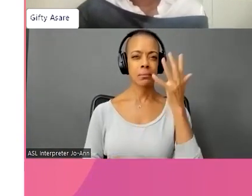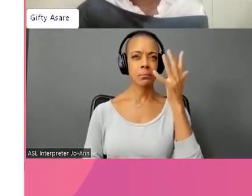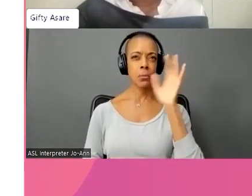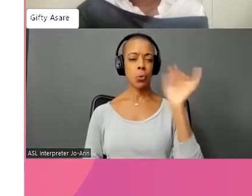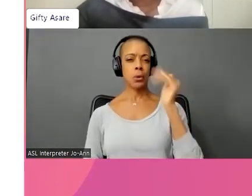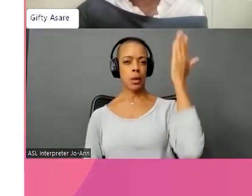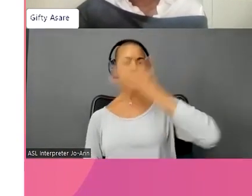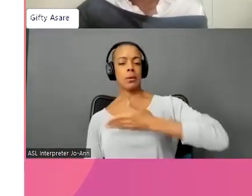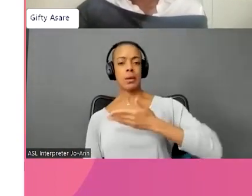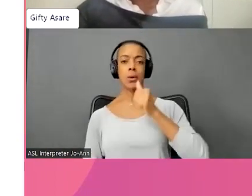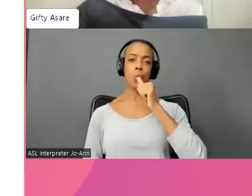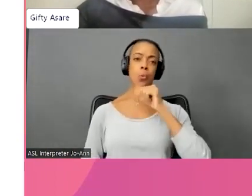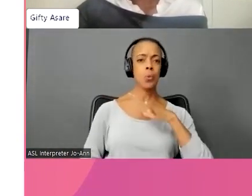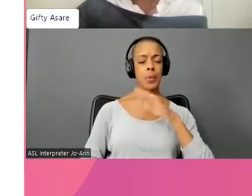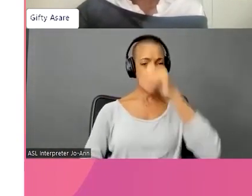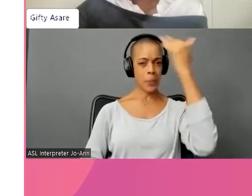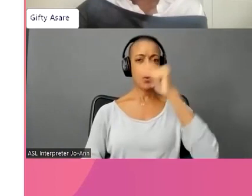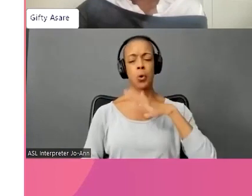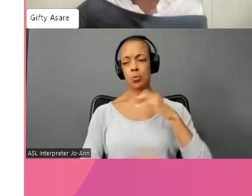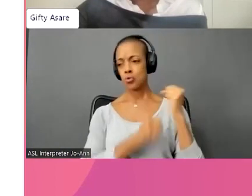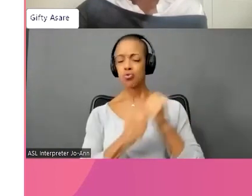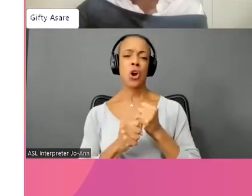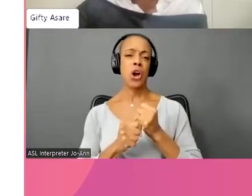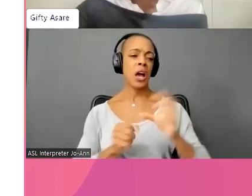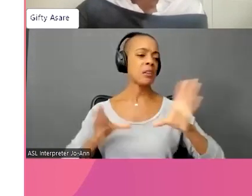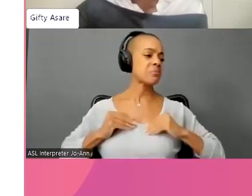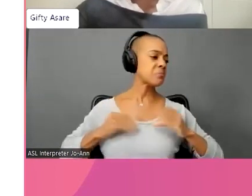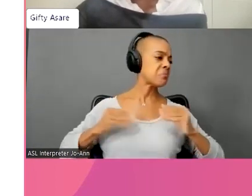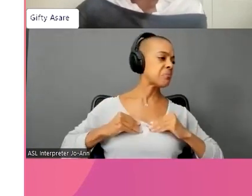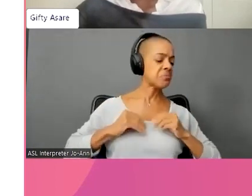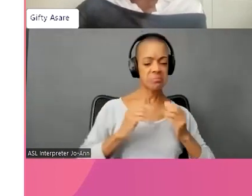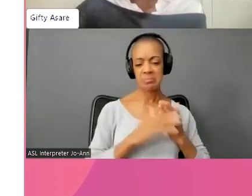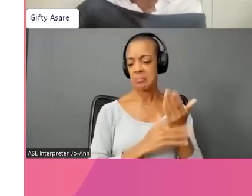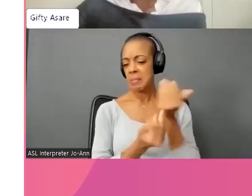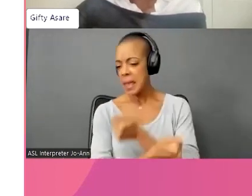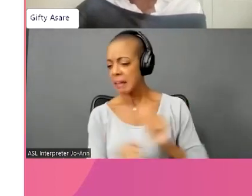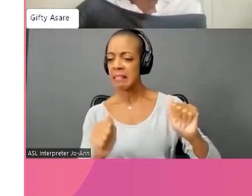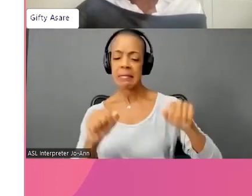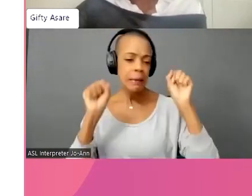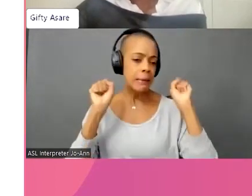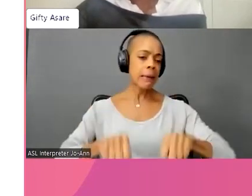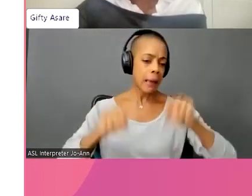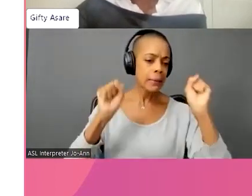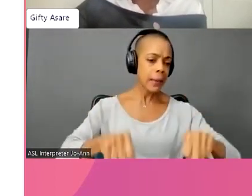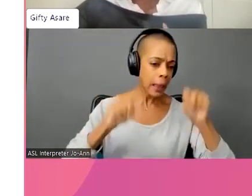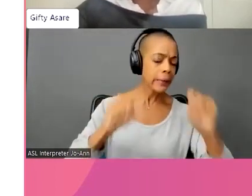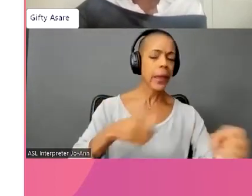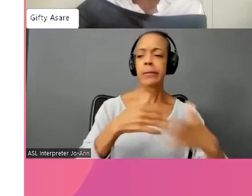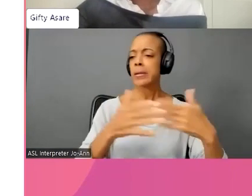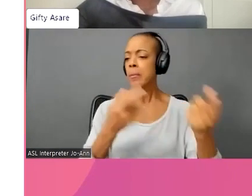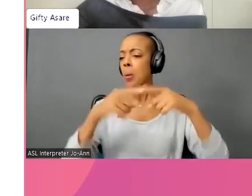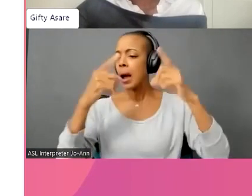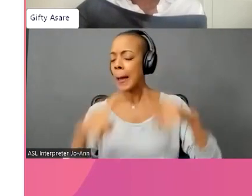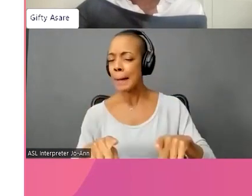can take on anything. And a way to dispel this narrative is to